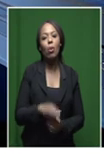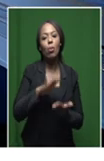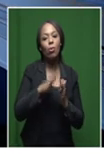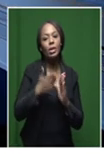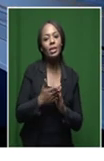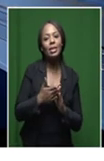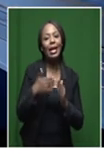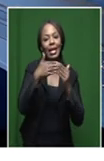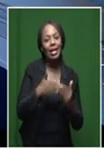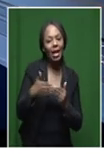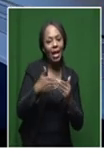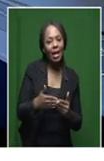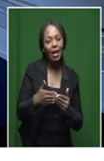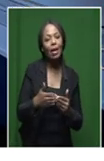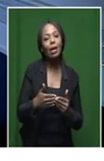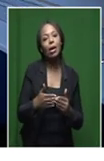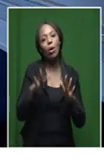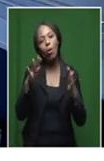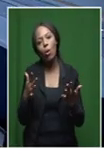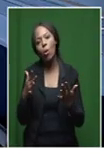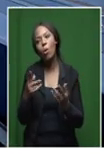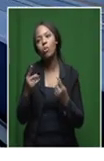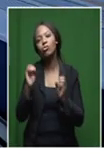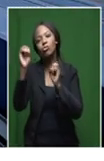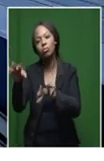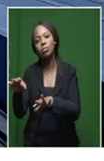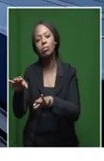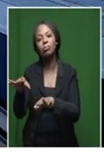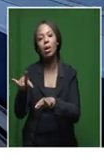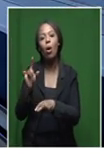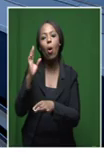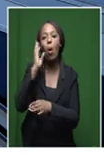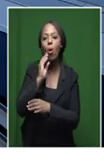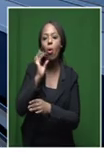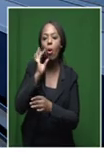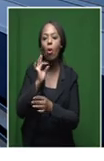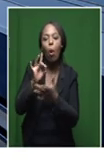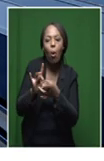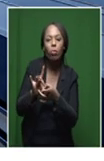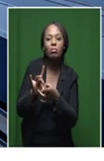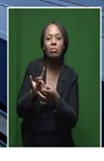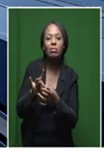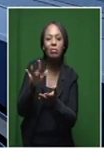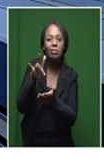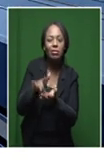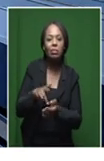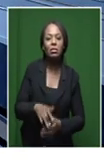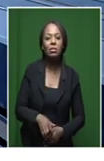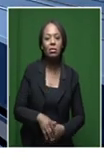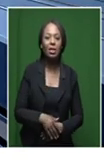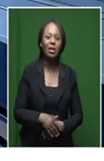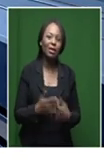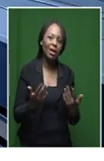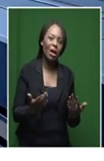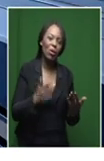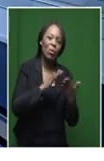after in a community setting versus an institutional setting? A community setting, you with your familiar people and